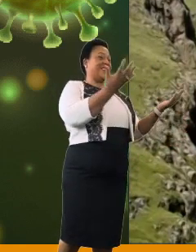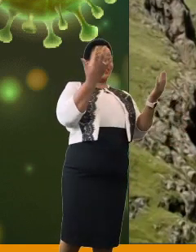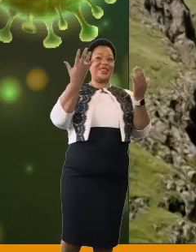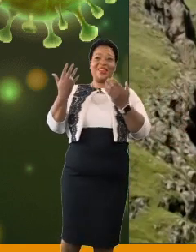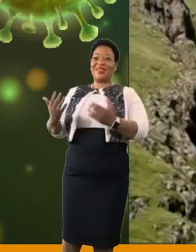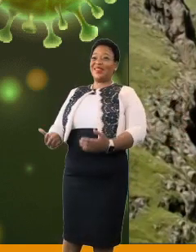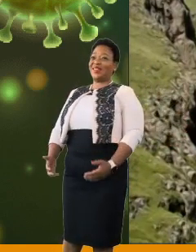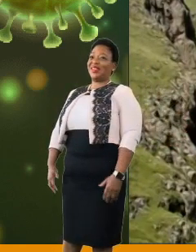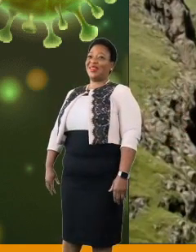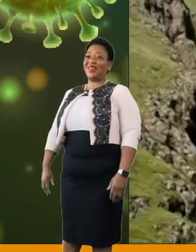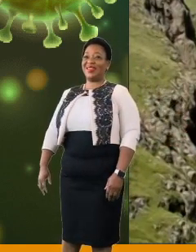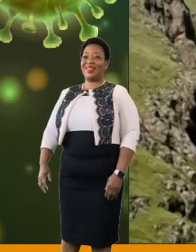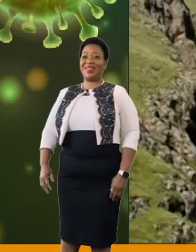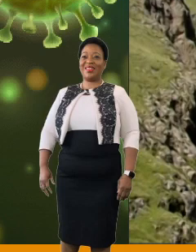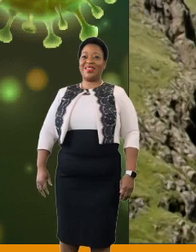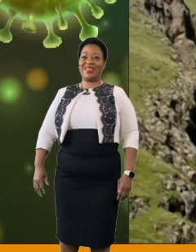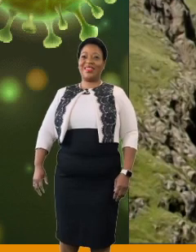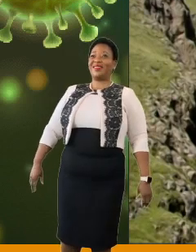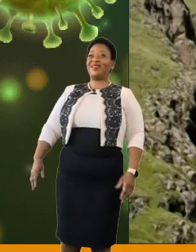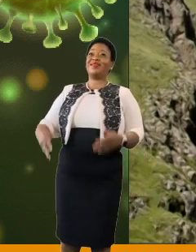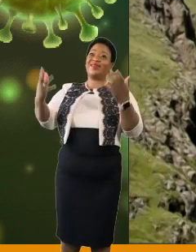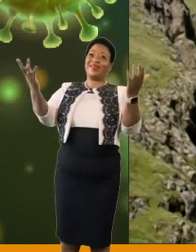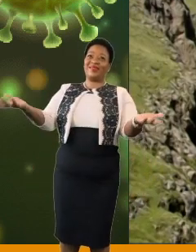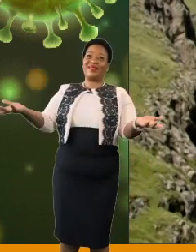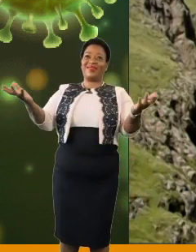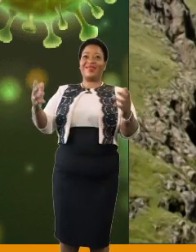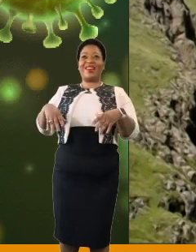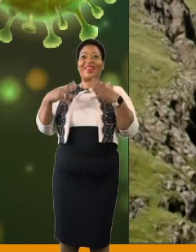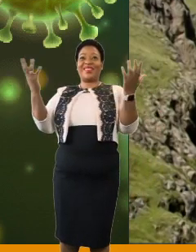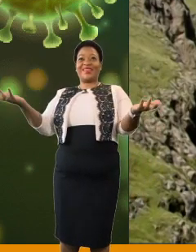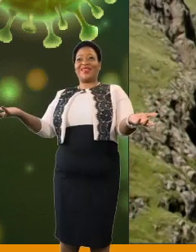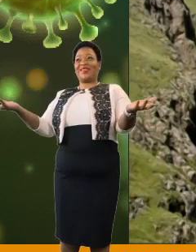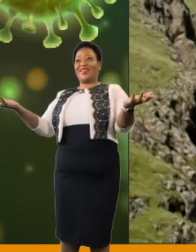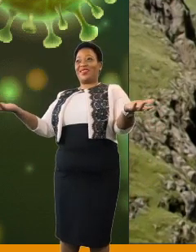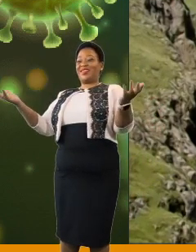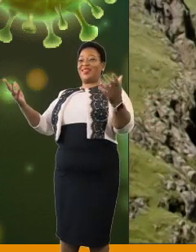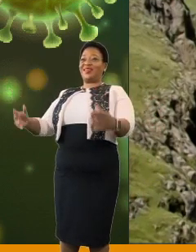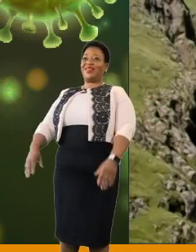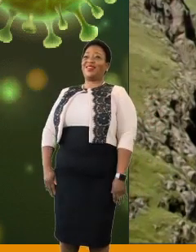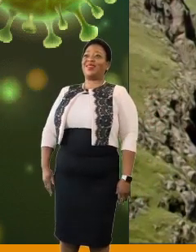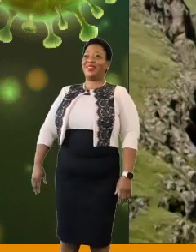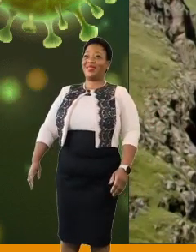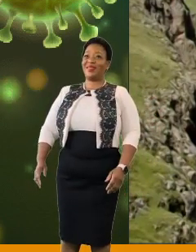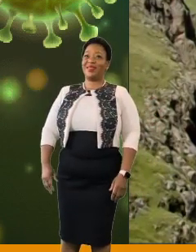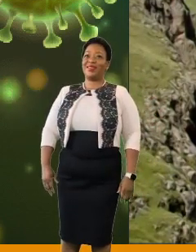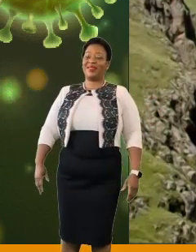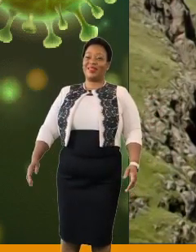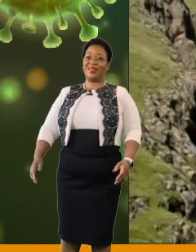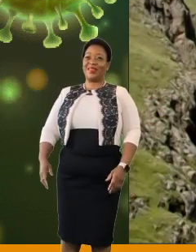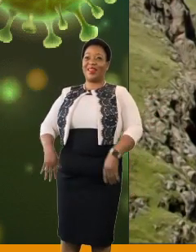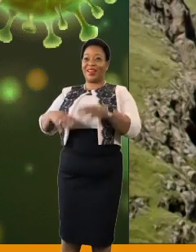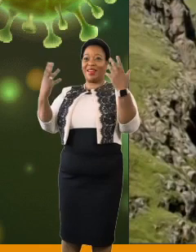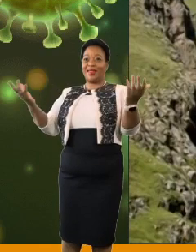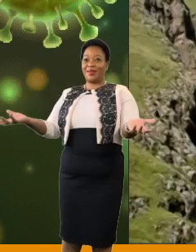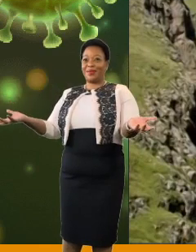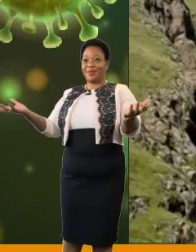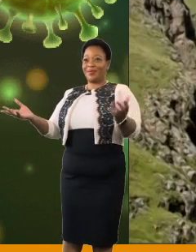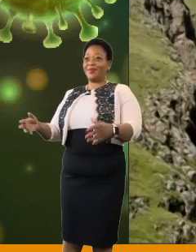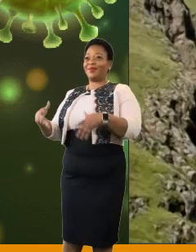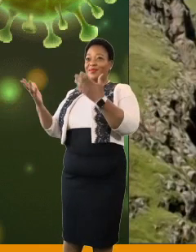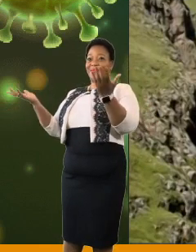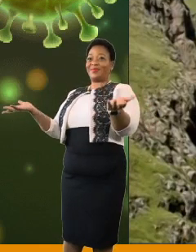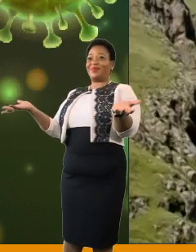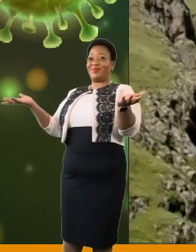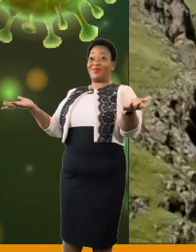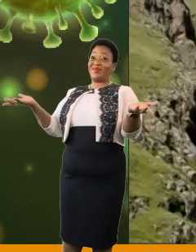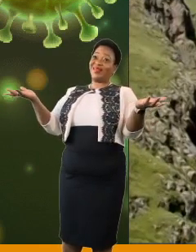that, MEC, can we ask you just for your guidance and how you see us moving forward? And then